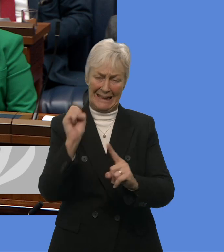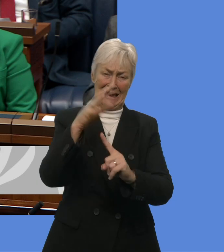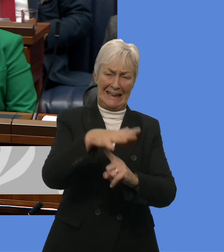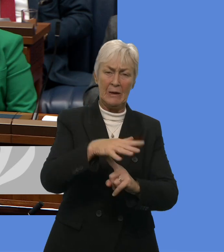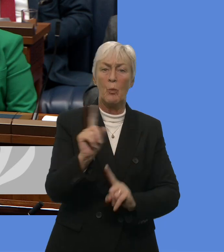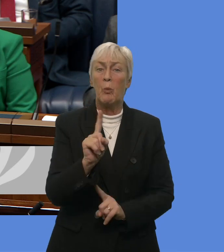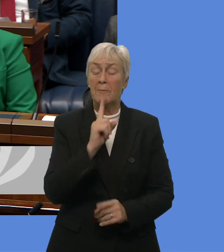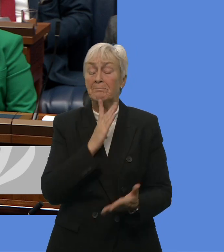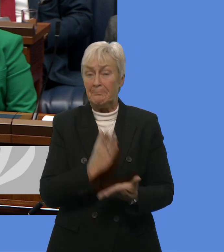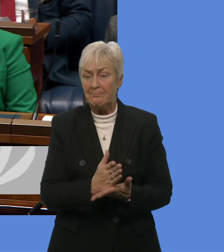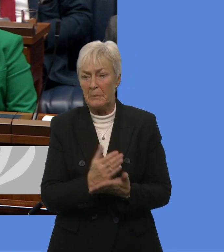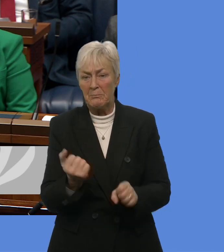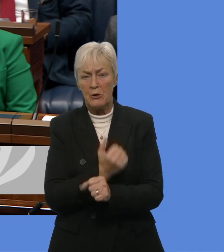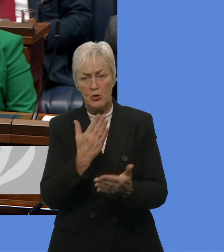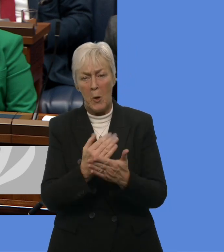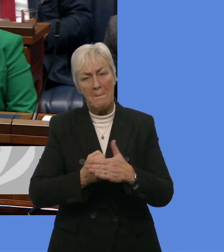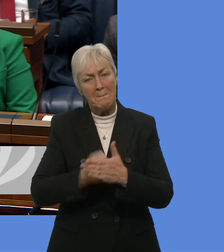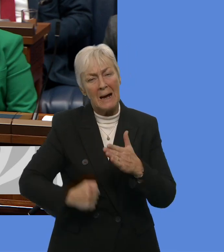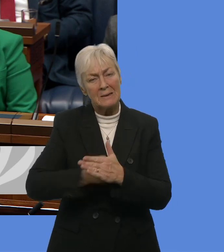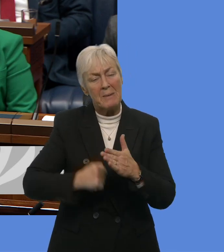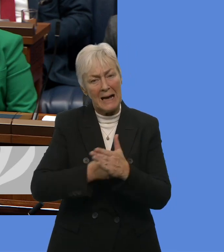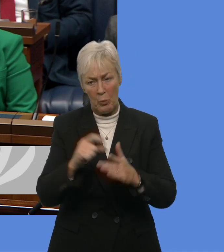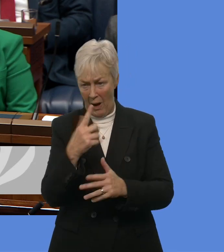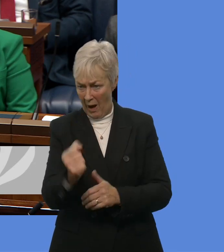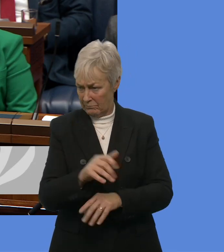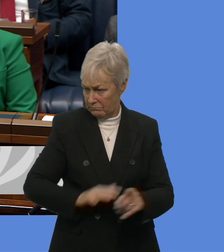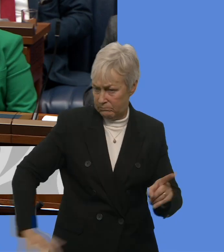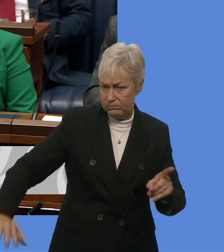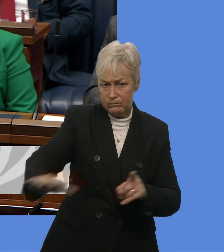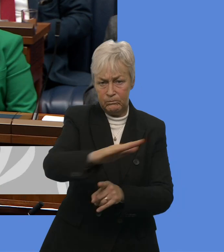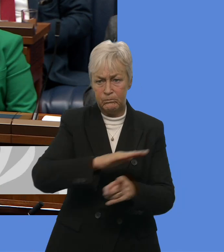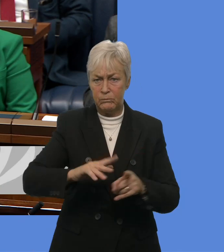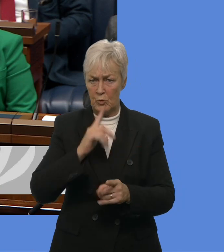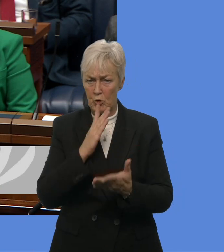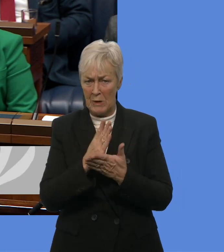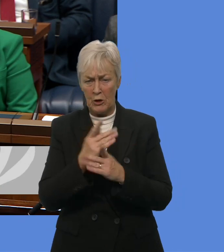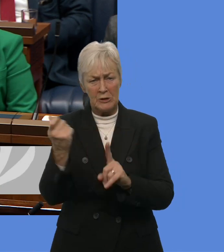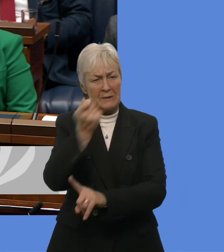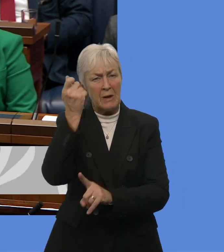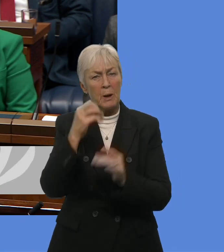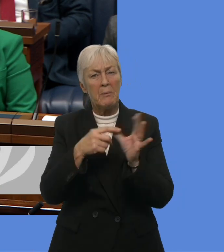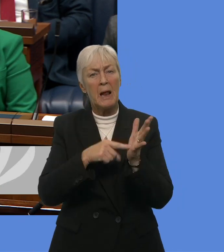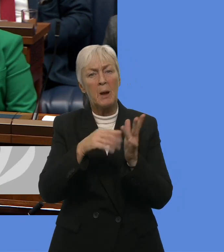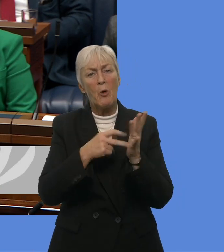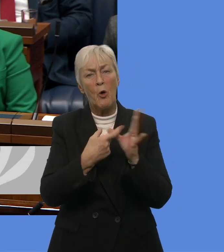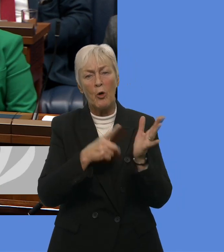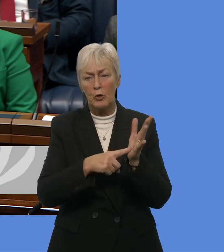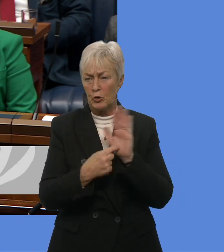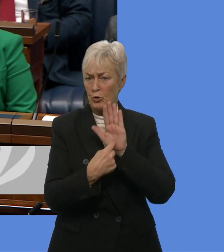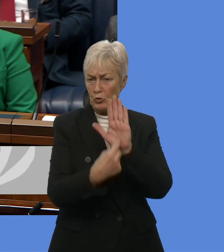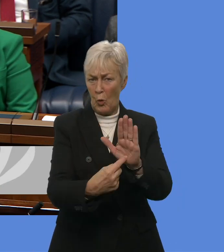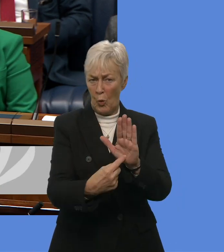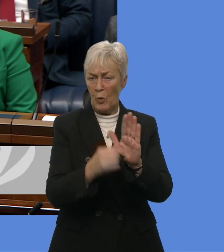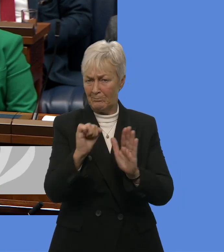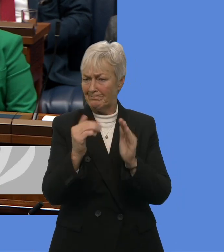as well, will be ensuring we maximise what is already there. The very successful Balmoral show and housing the RUAS.